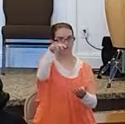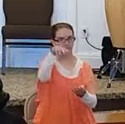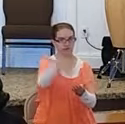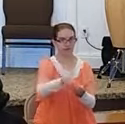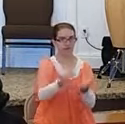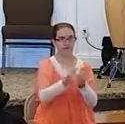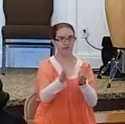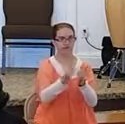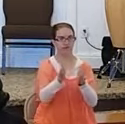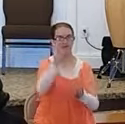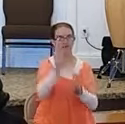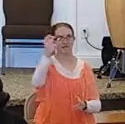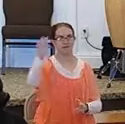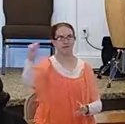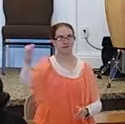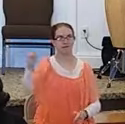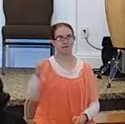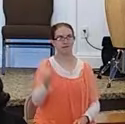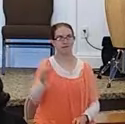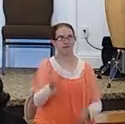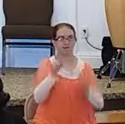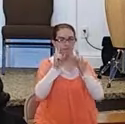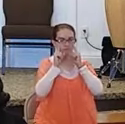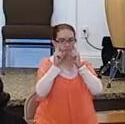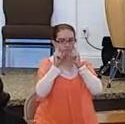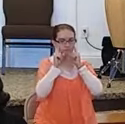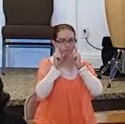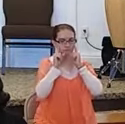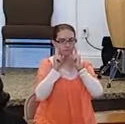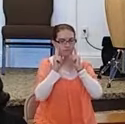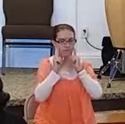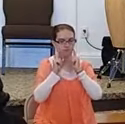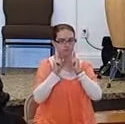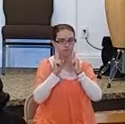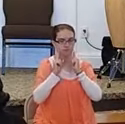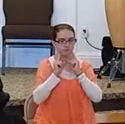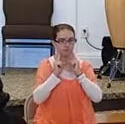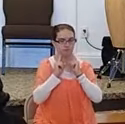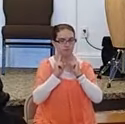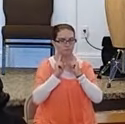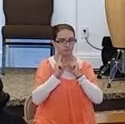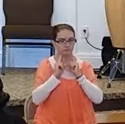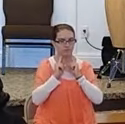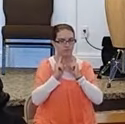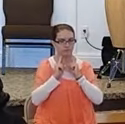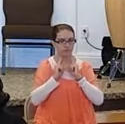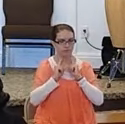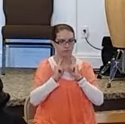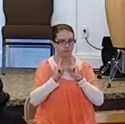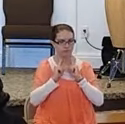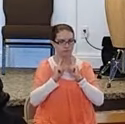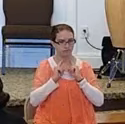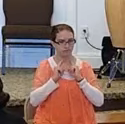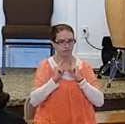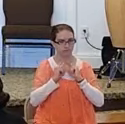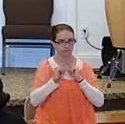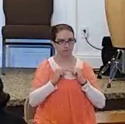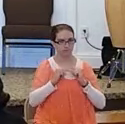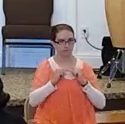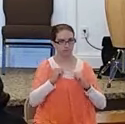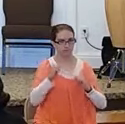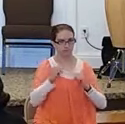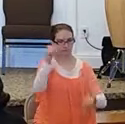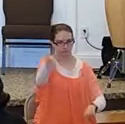at Jesus' feet. And tears are just falling out of her eyes. She's crying, and those tears are